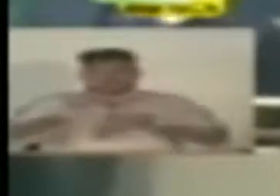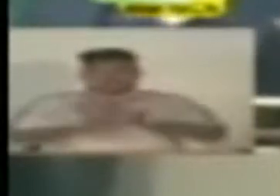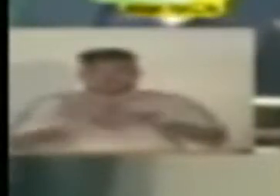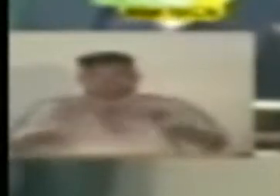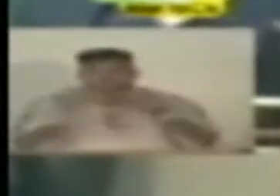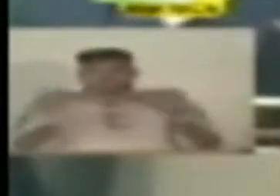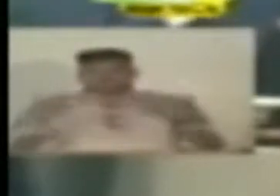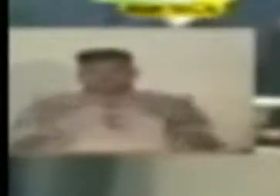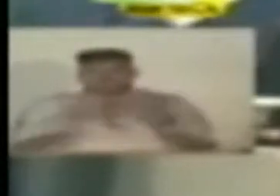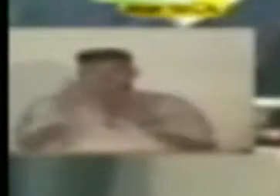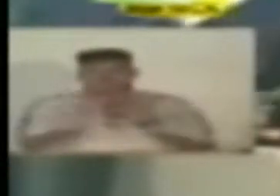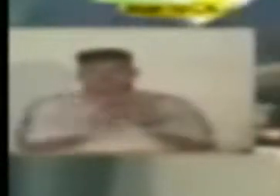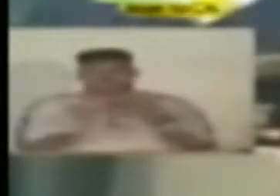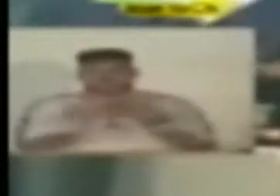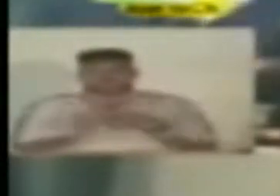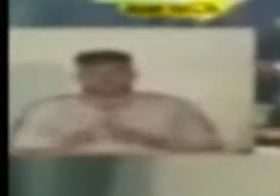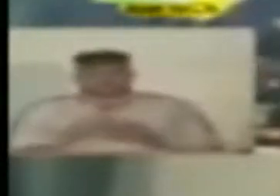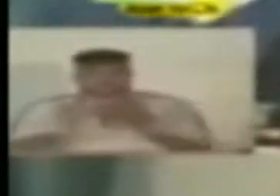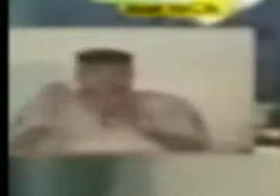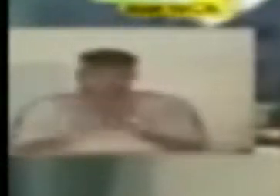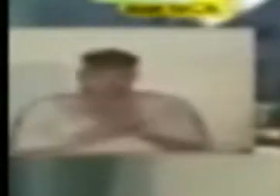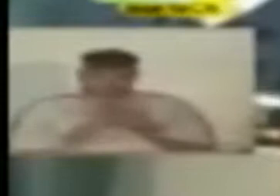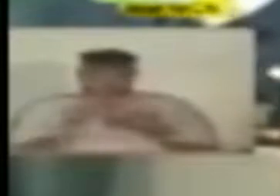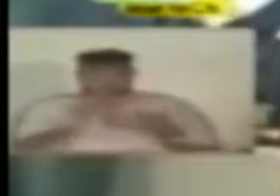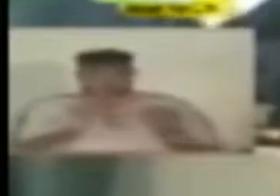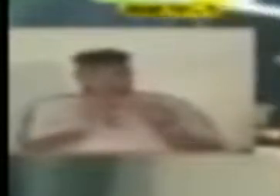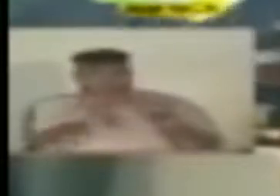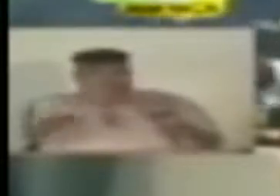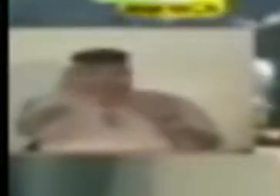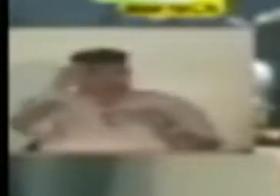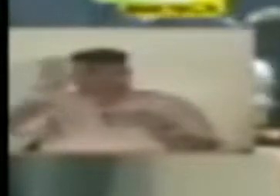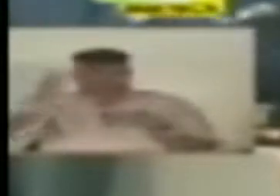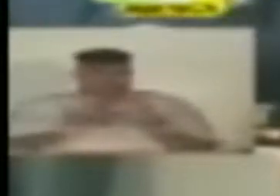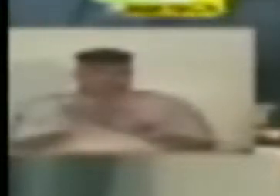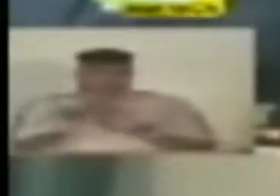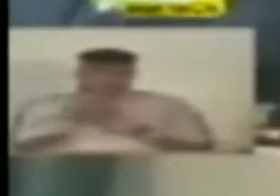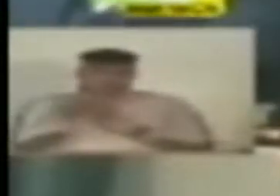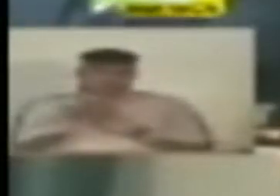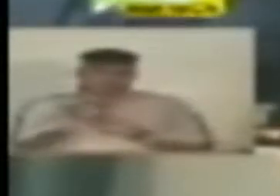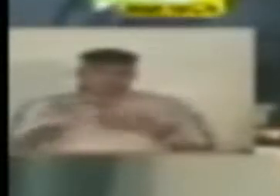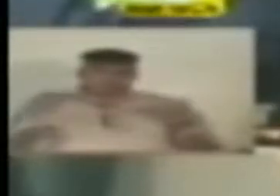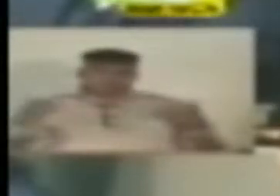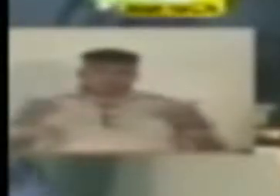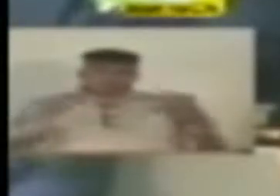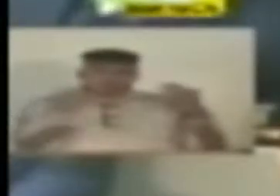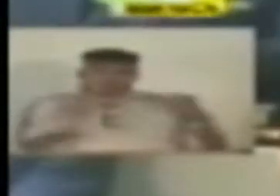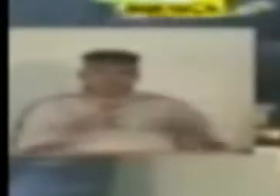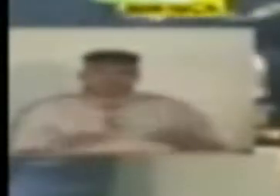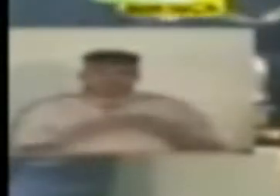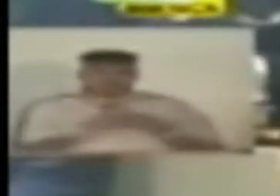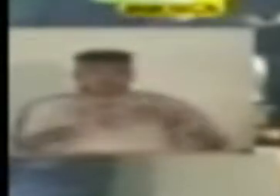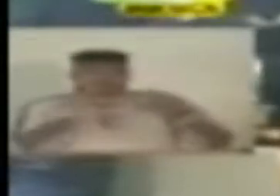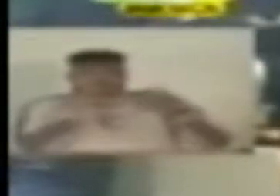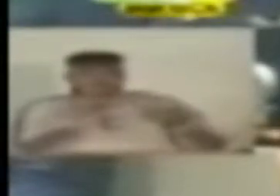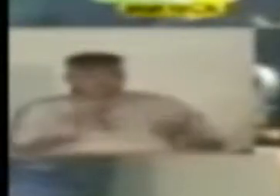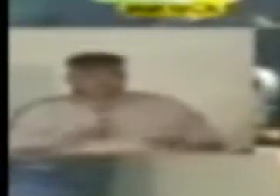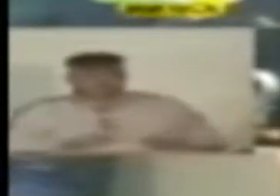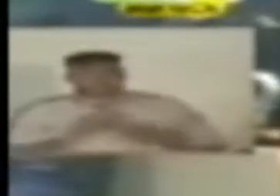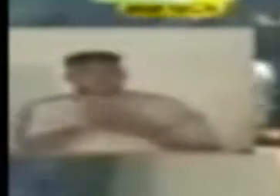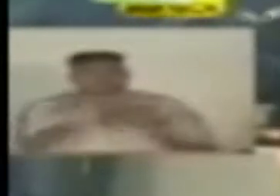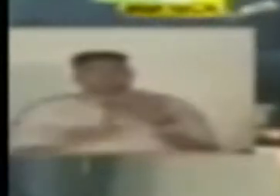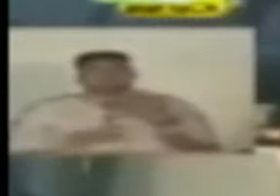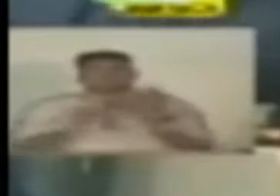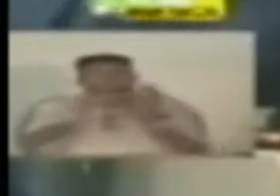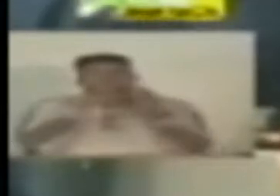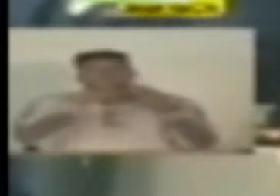on Thursday. The government intends to spend $773.6 billion during the fiscal year,